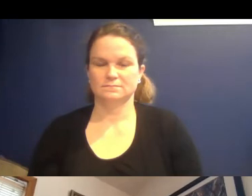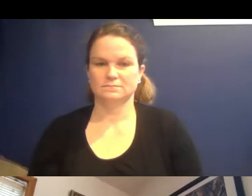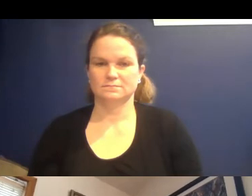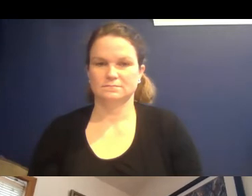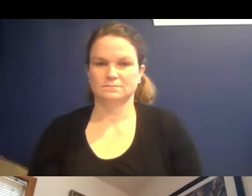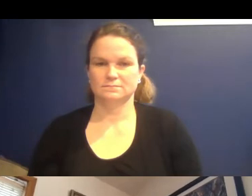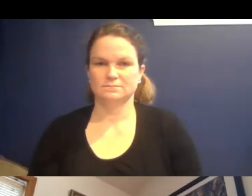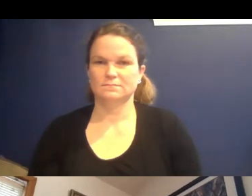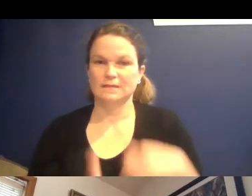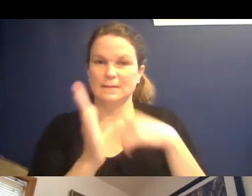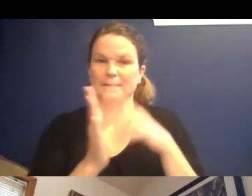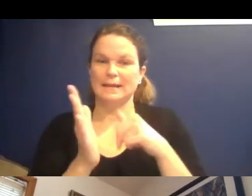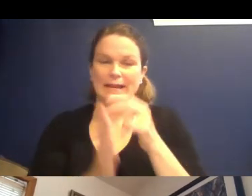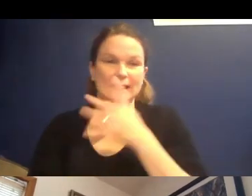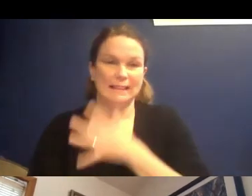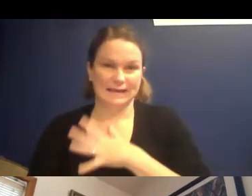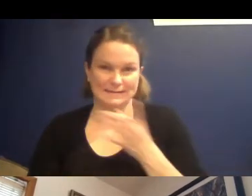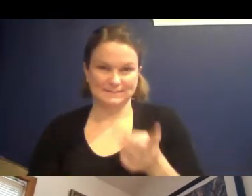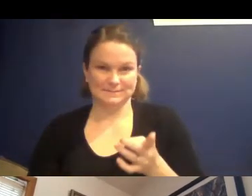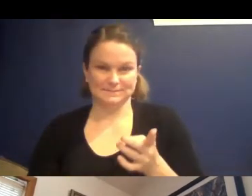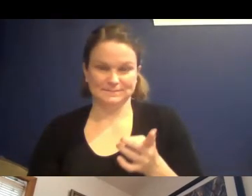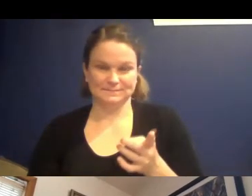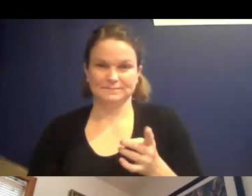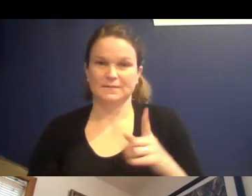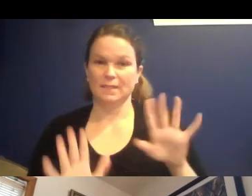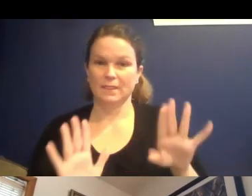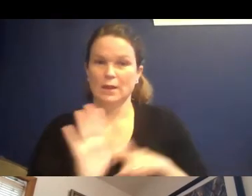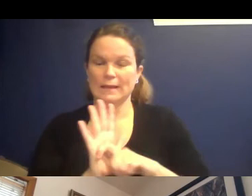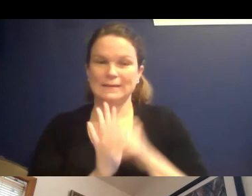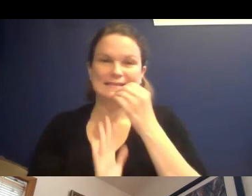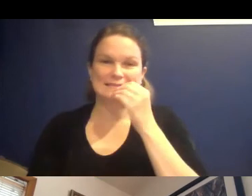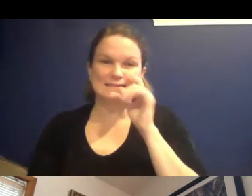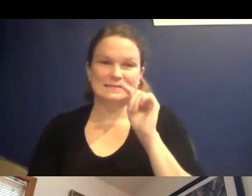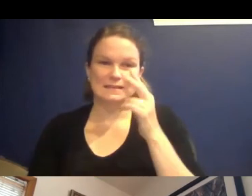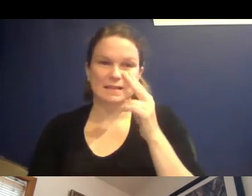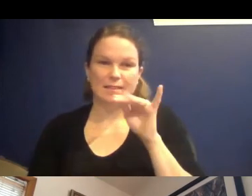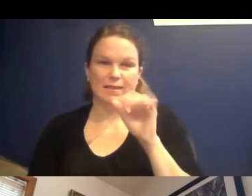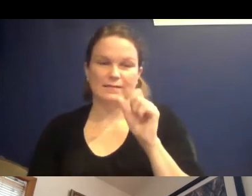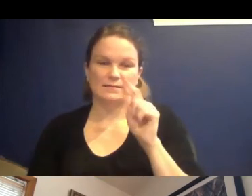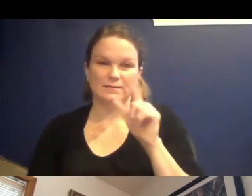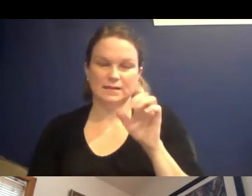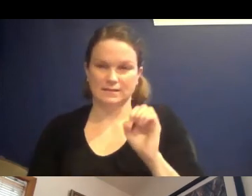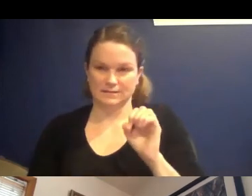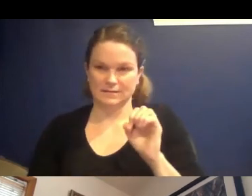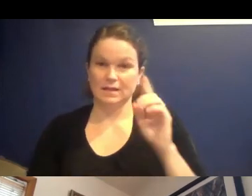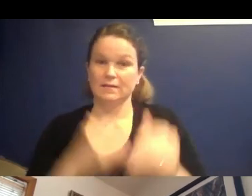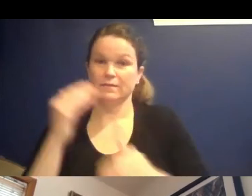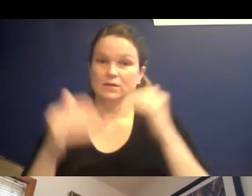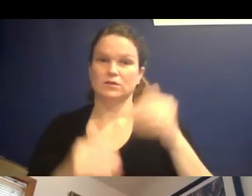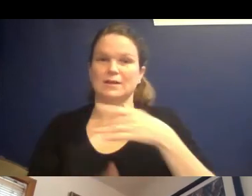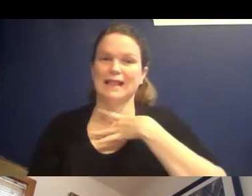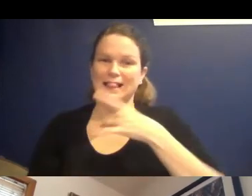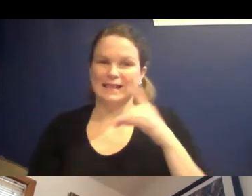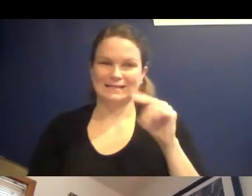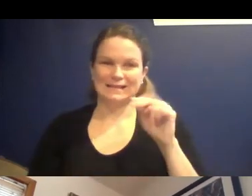This is a painted lady, and their caterpillar eats thistle, but the adult likes getting nectar, and this